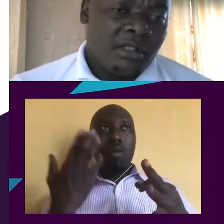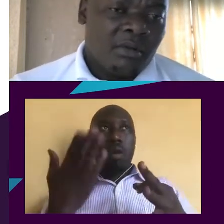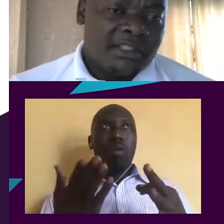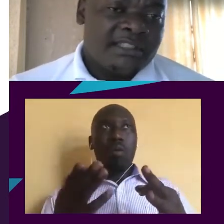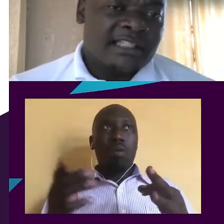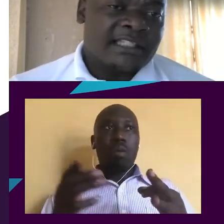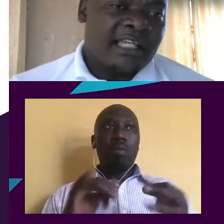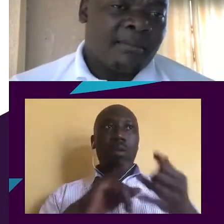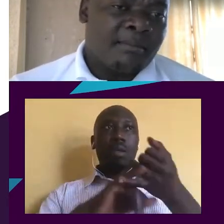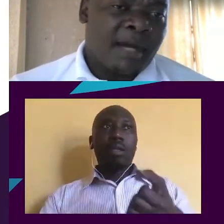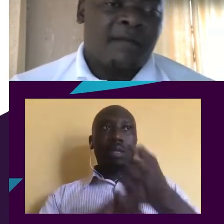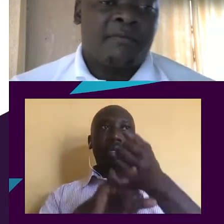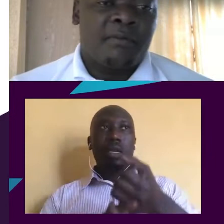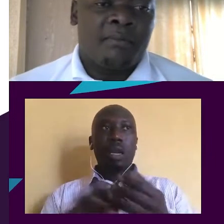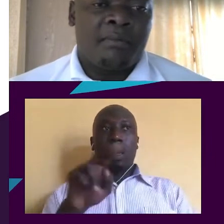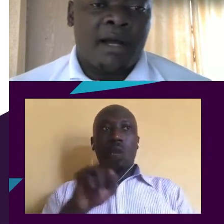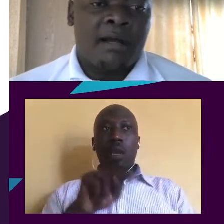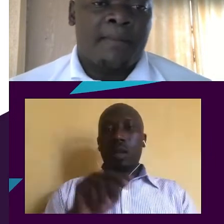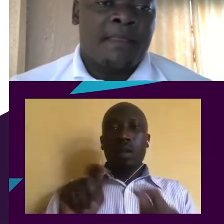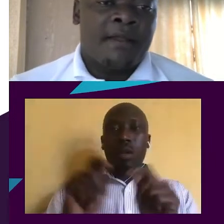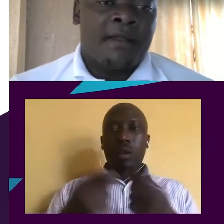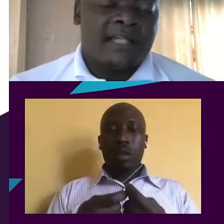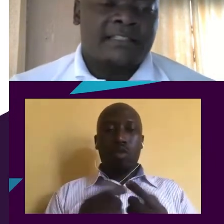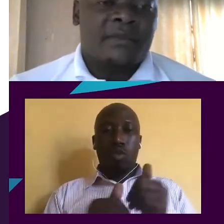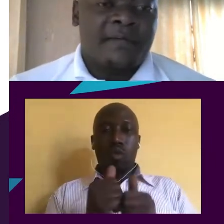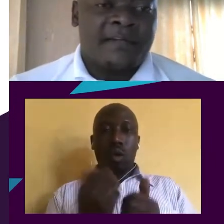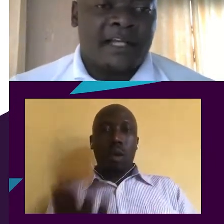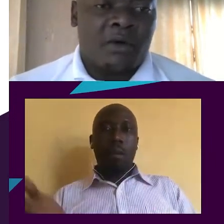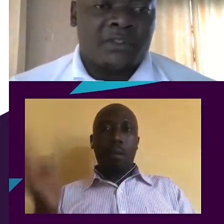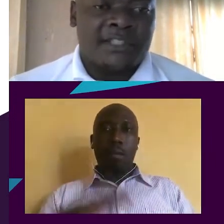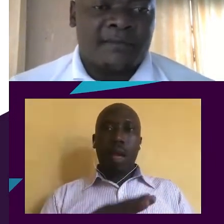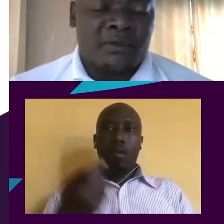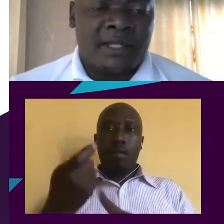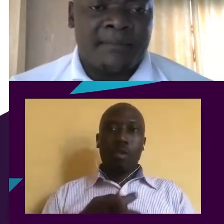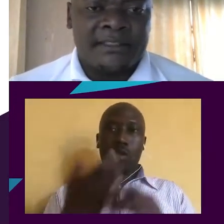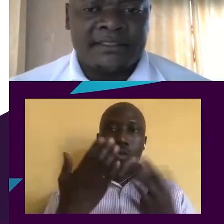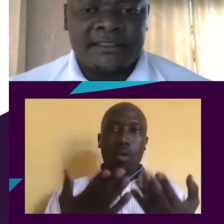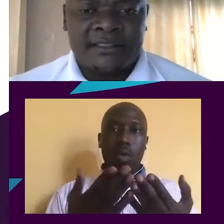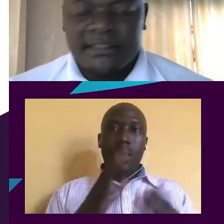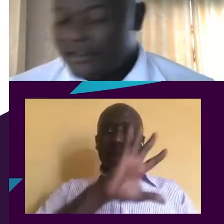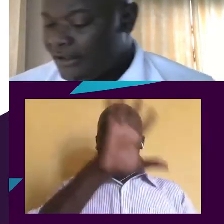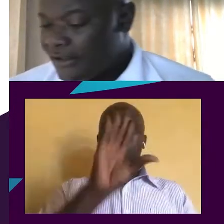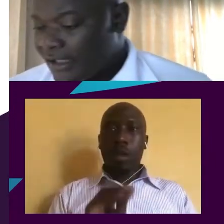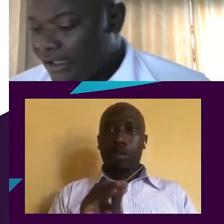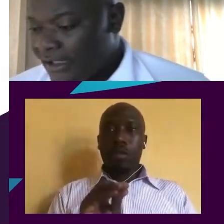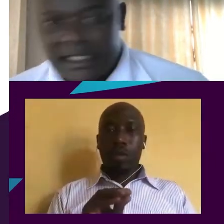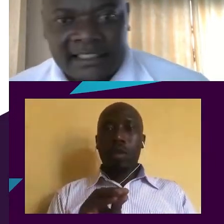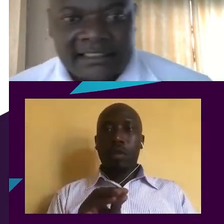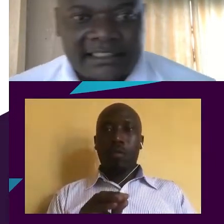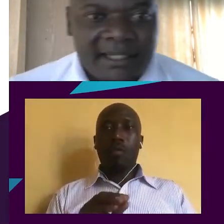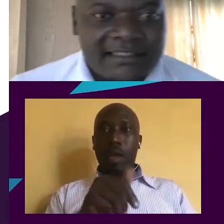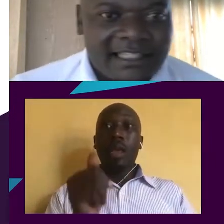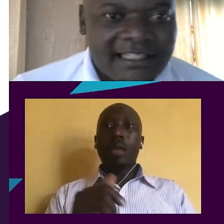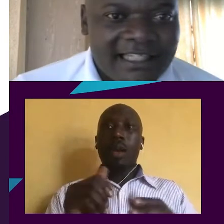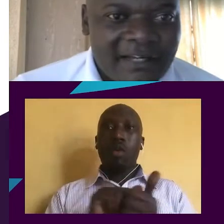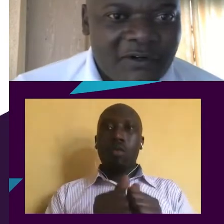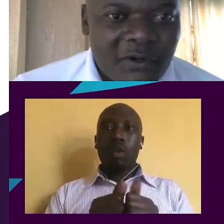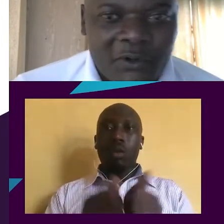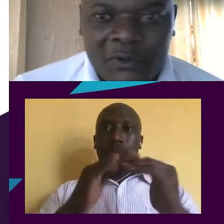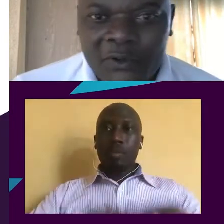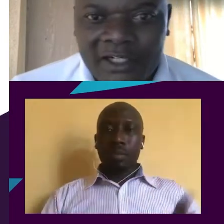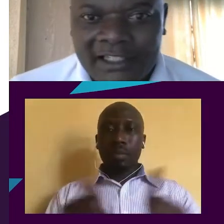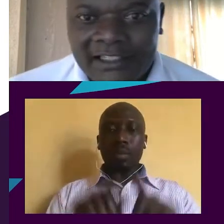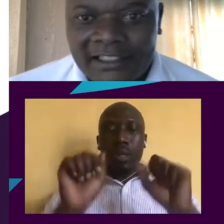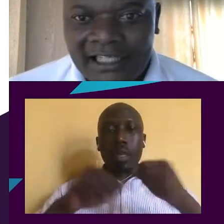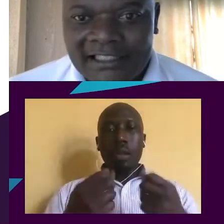team, which just came back from South Africa for Safa tournament. I can't see my slide. I